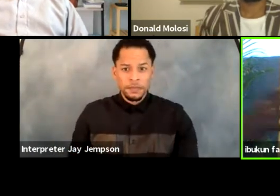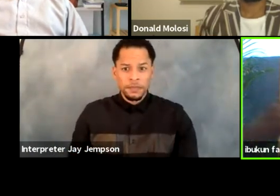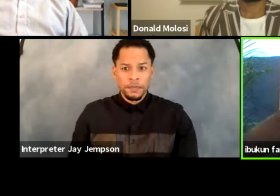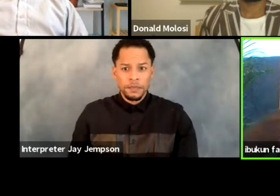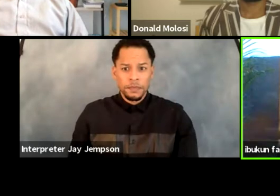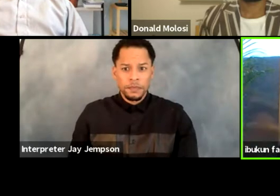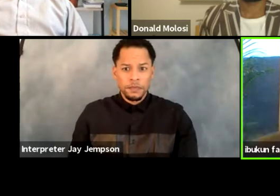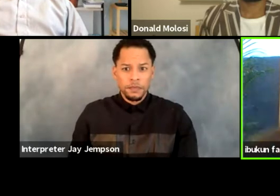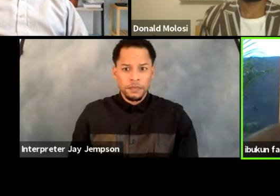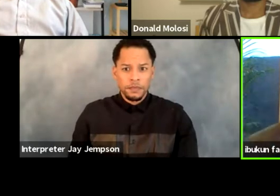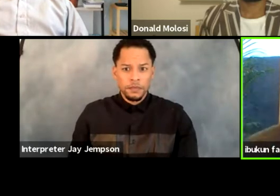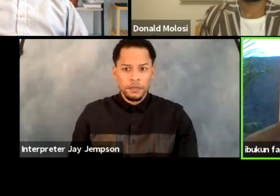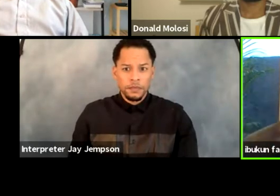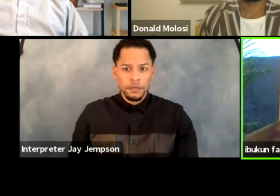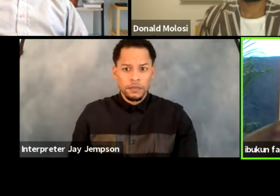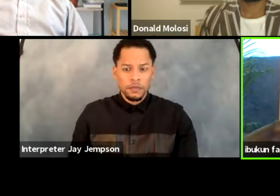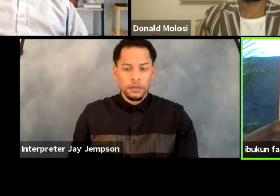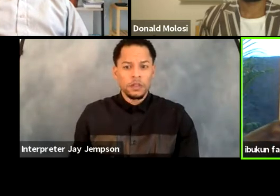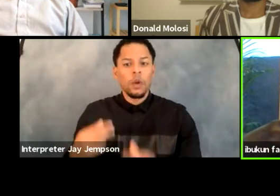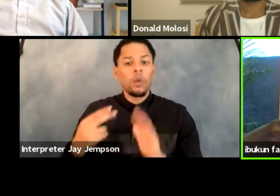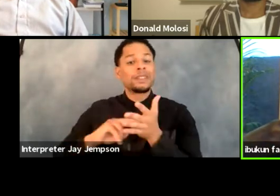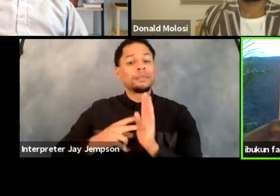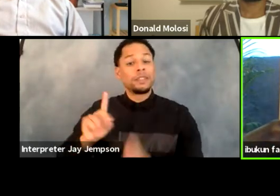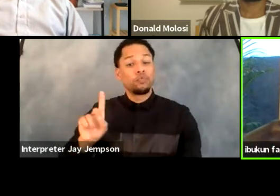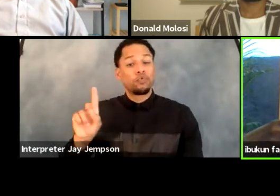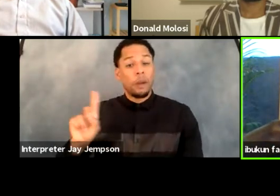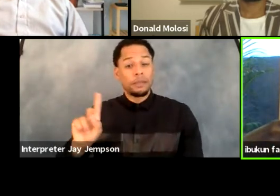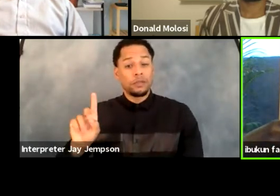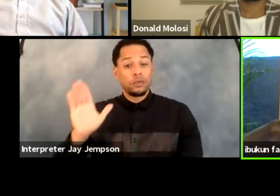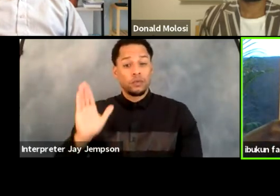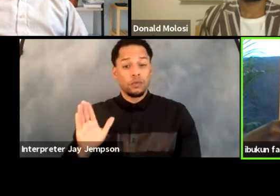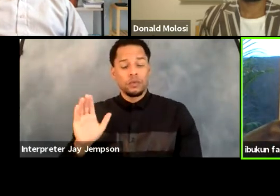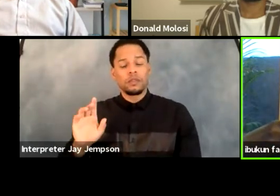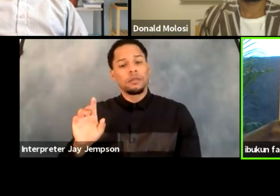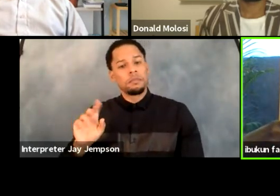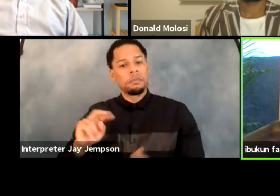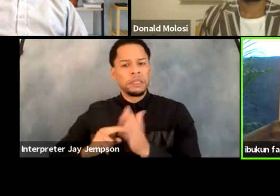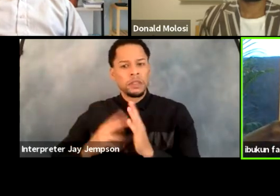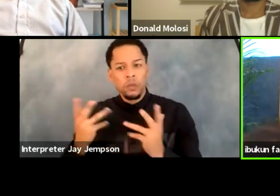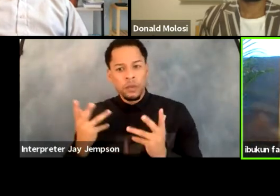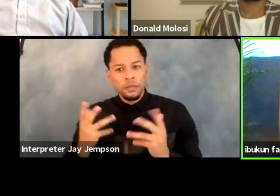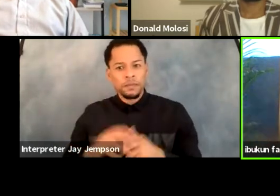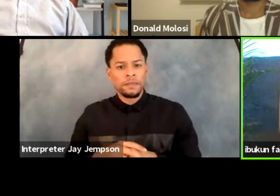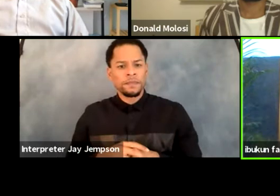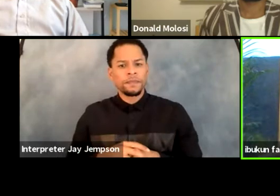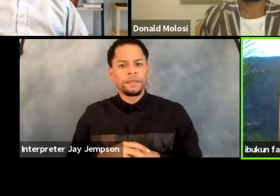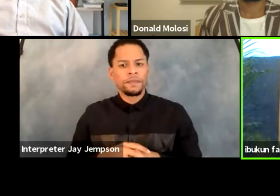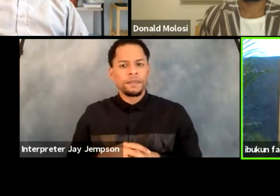So the dramaturgy to me is, in terms of, it's not